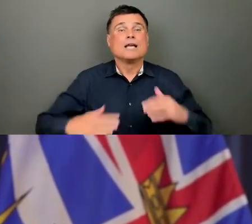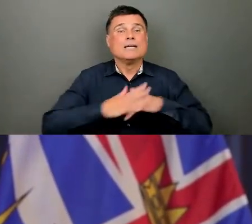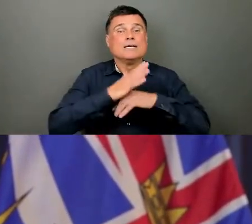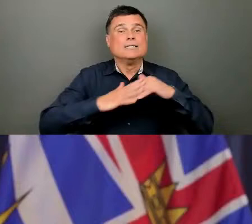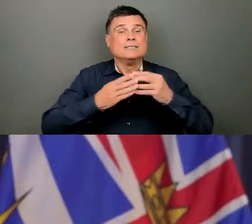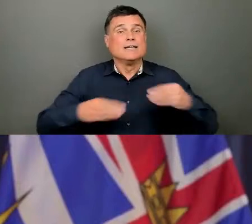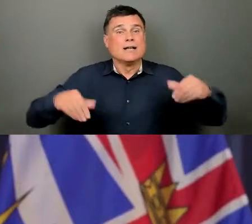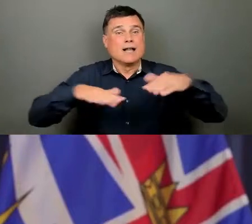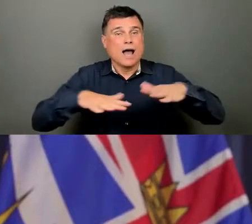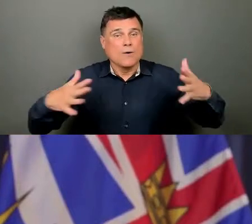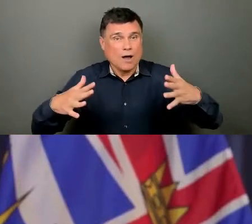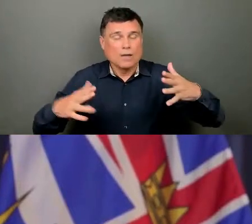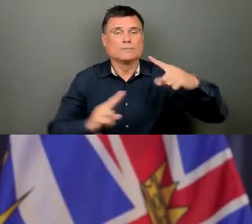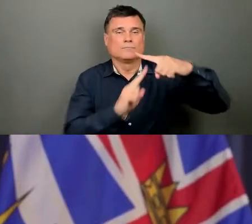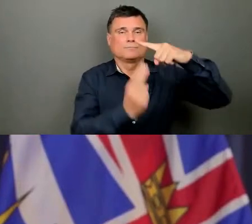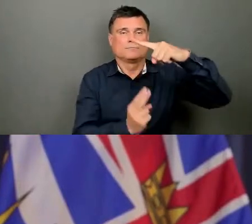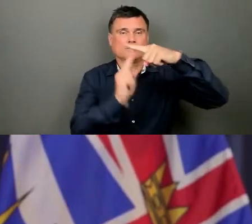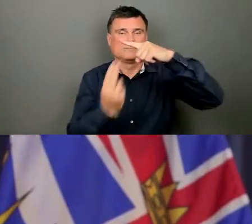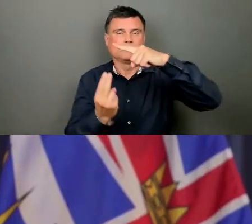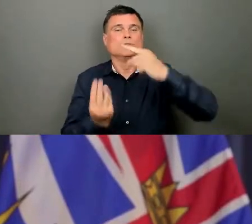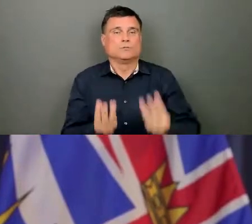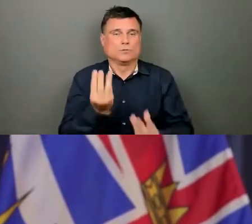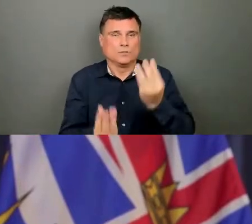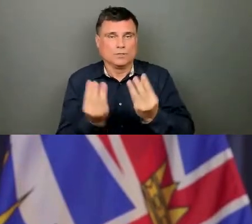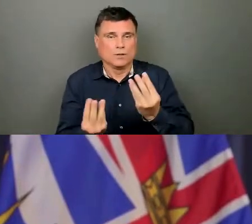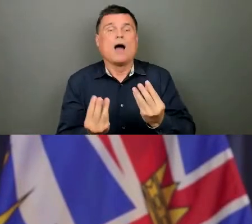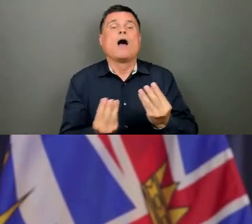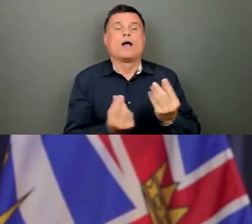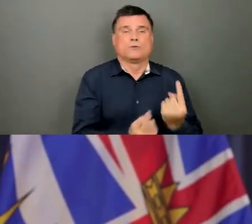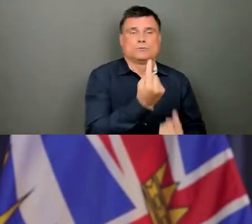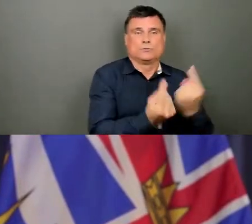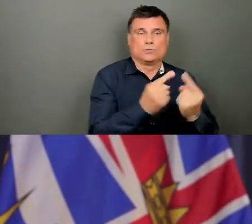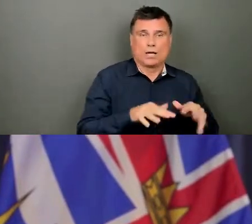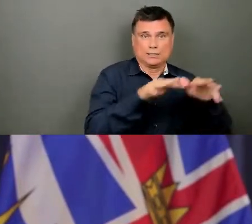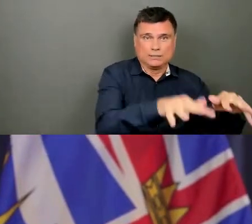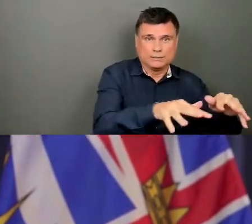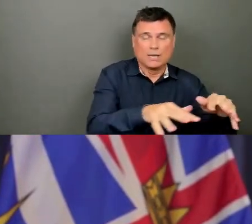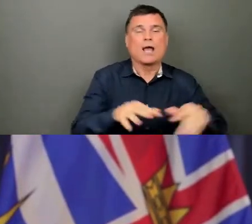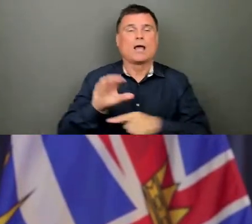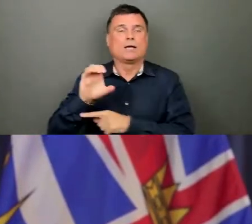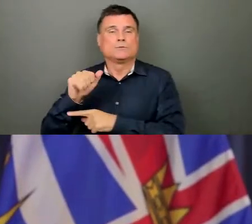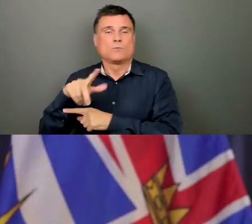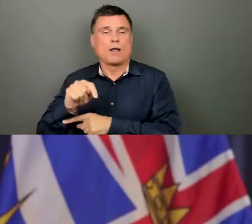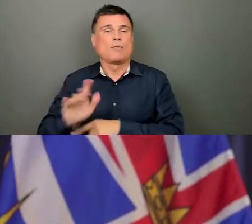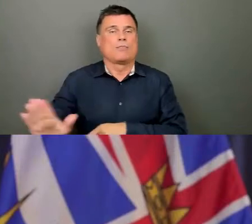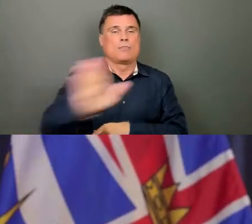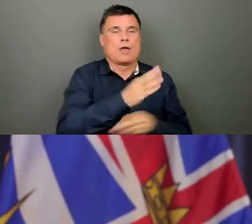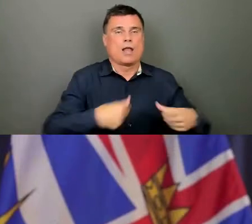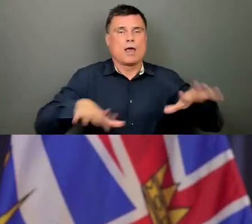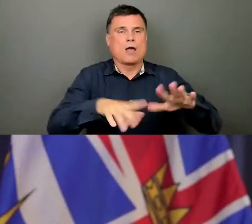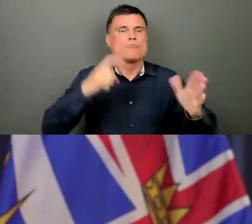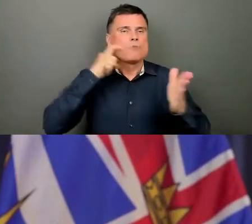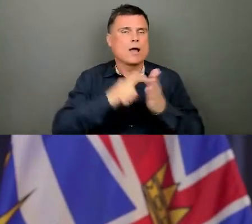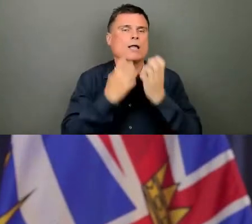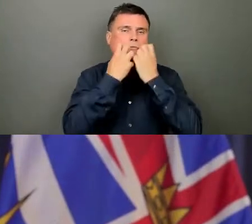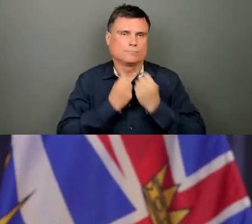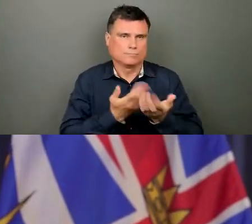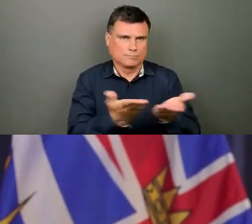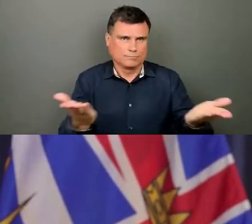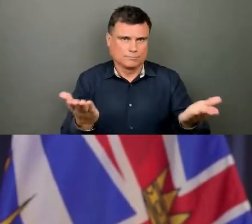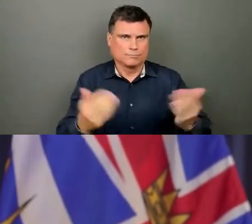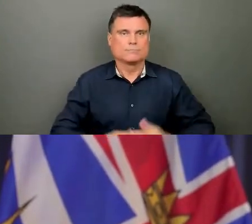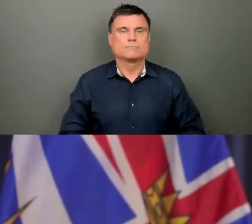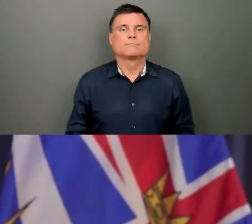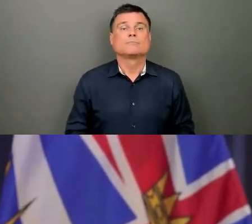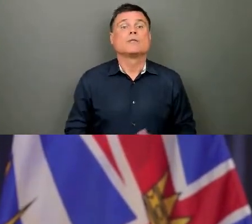you know, Dr. Henry will be giving an update on modeling with respect to COVID-19. I want to recognize that today is International